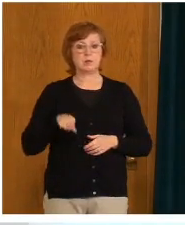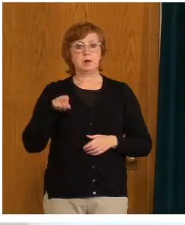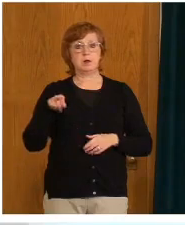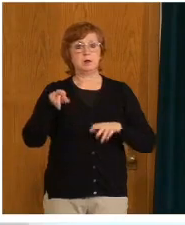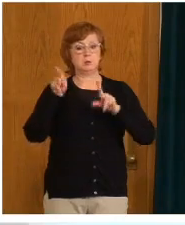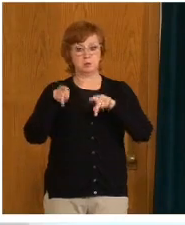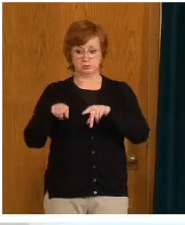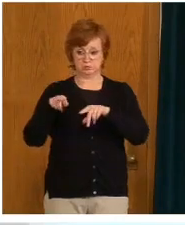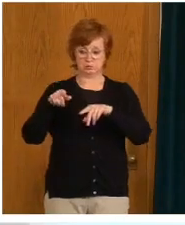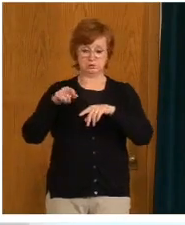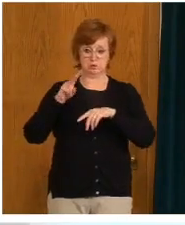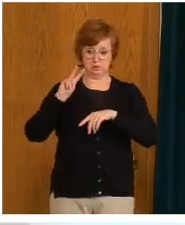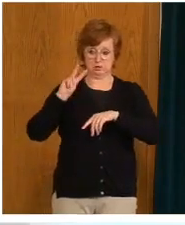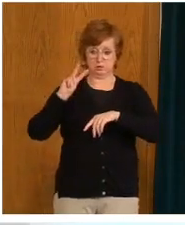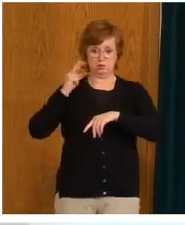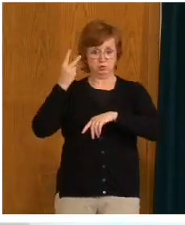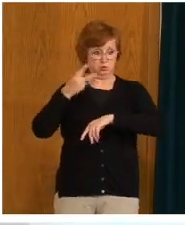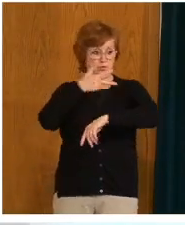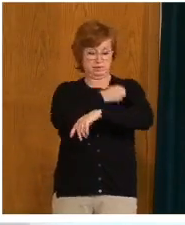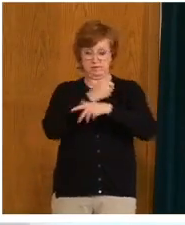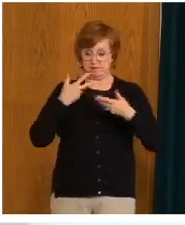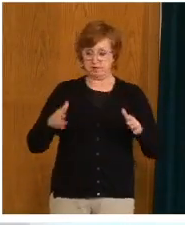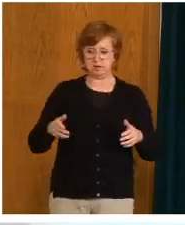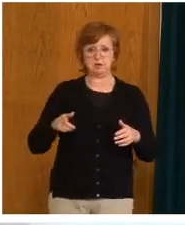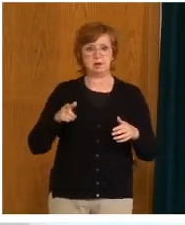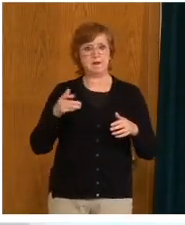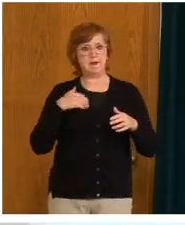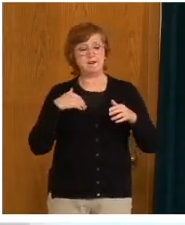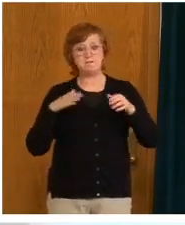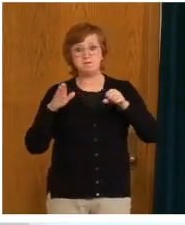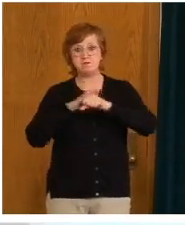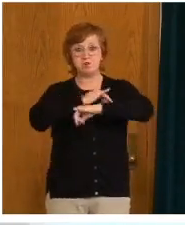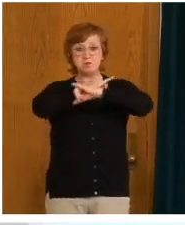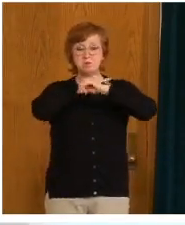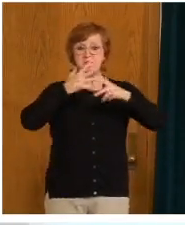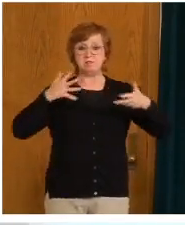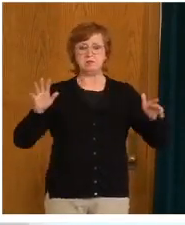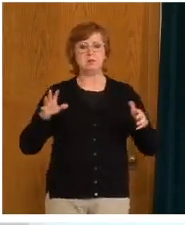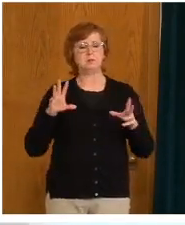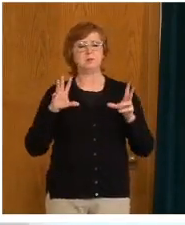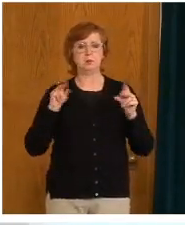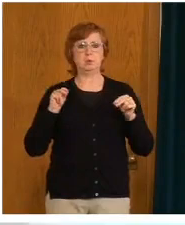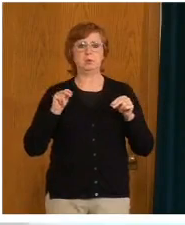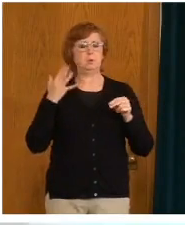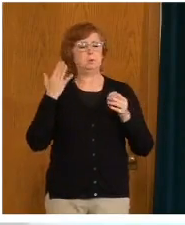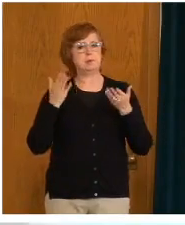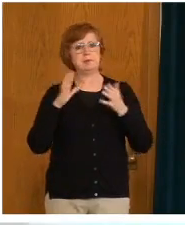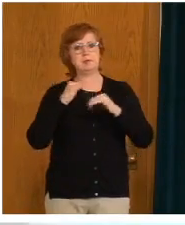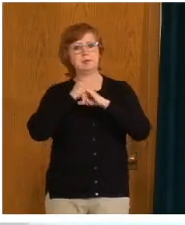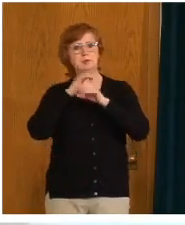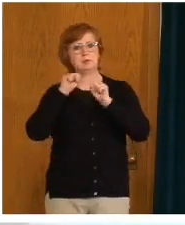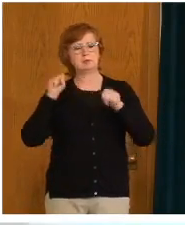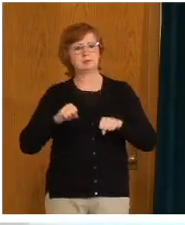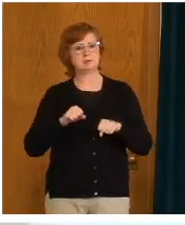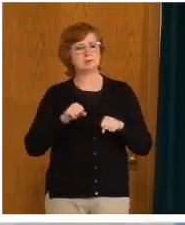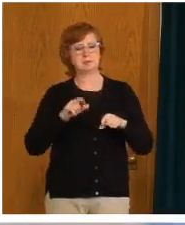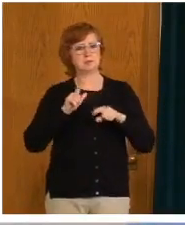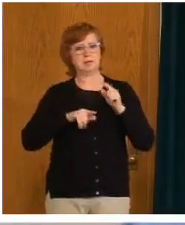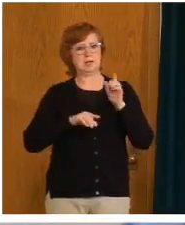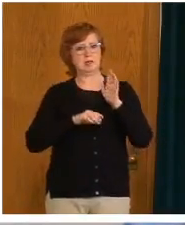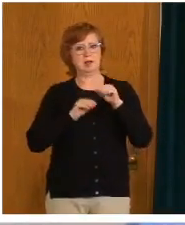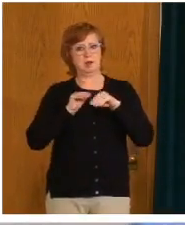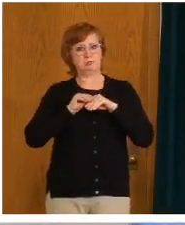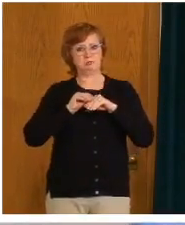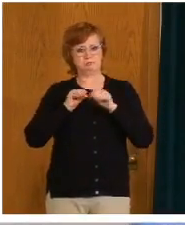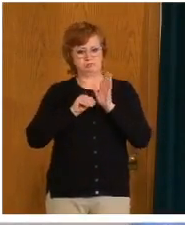due to other underlying health conditions or immune suppression. And I'll stop and maybe ask Scott to speak further. So